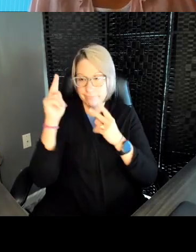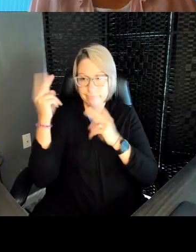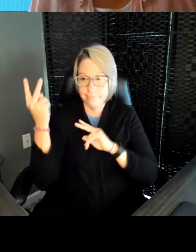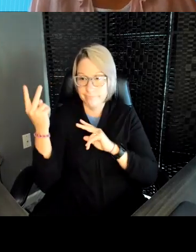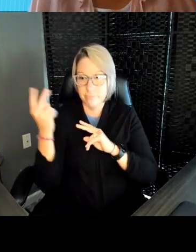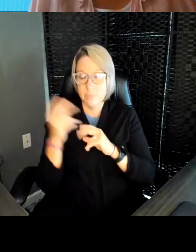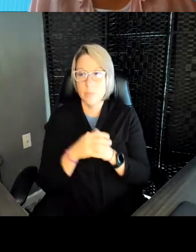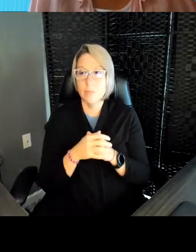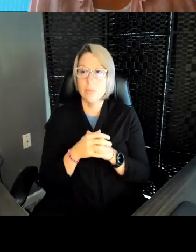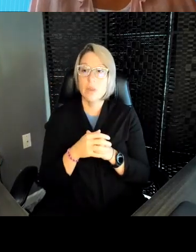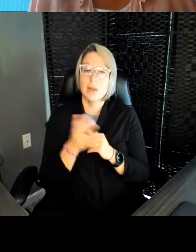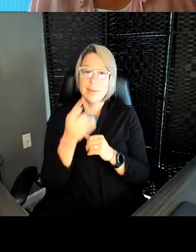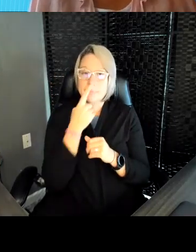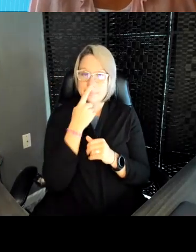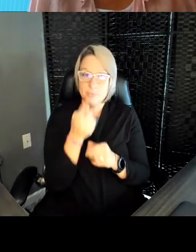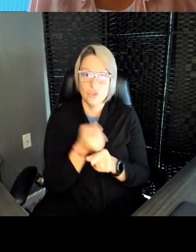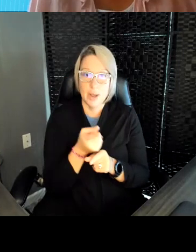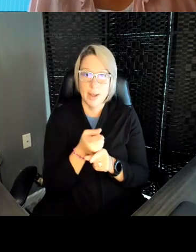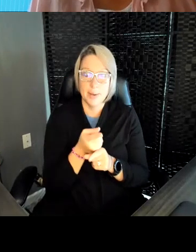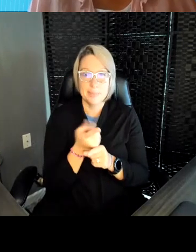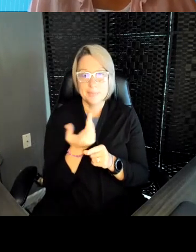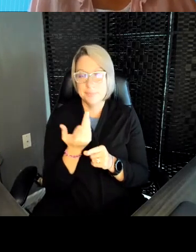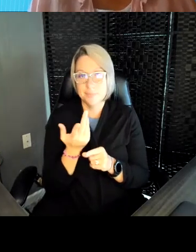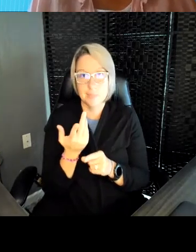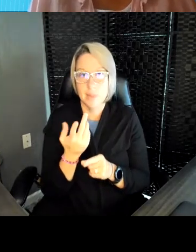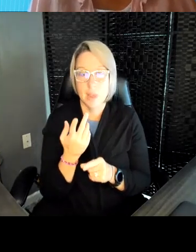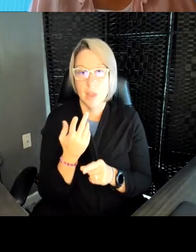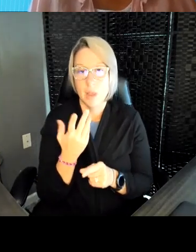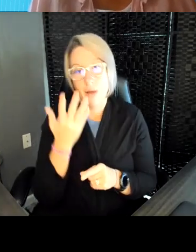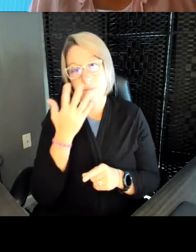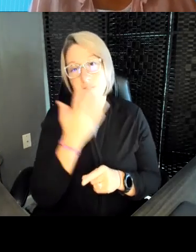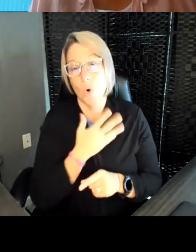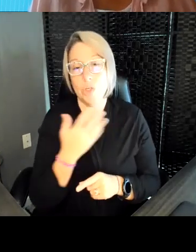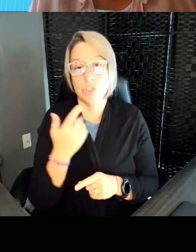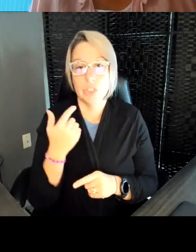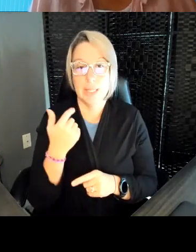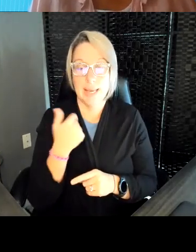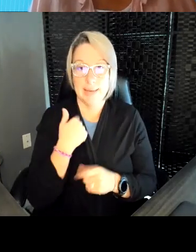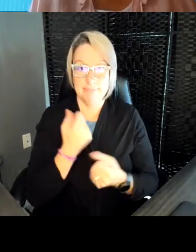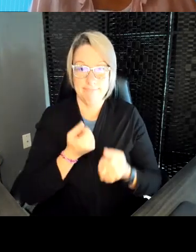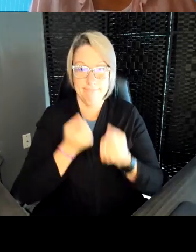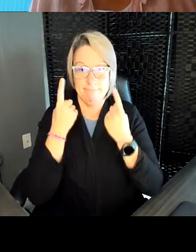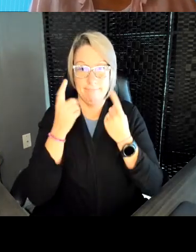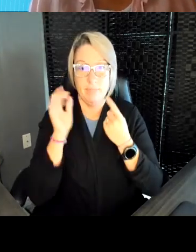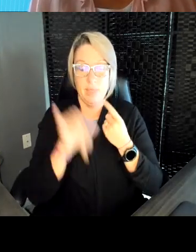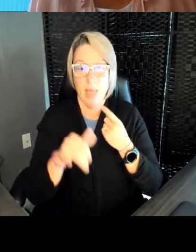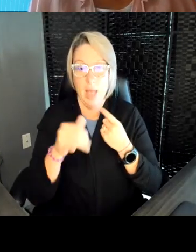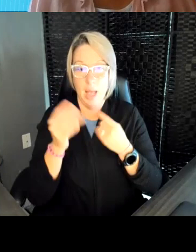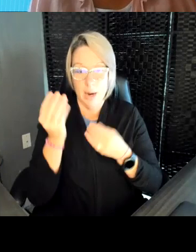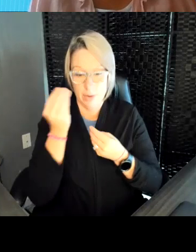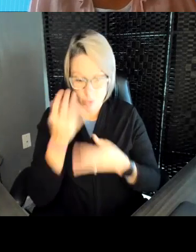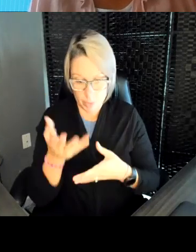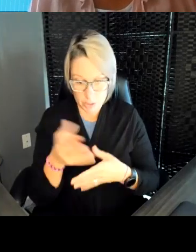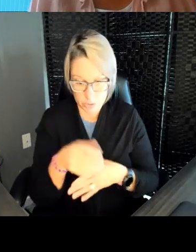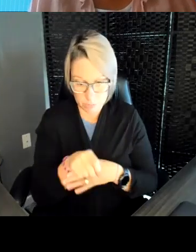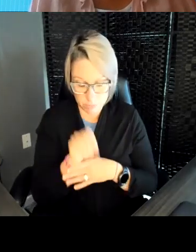Yeah, that's right on. And I hate to say it, but I resonate with the drop the bomb, because sometimes that's how it really feels. And I